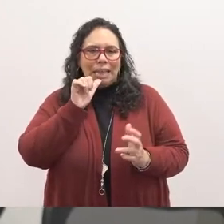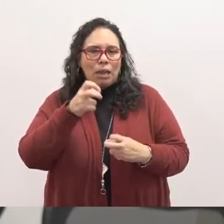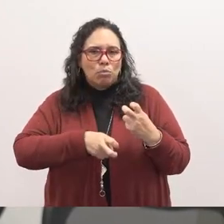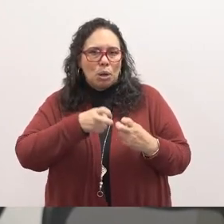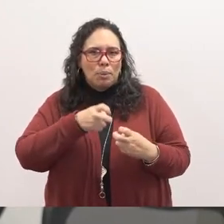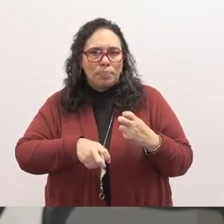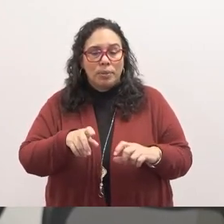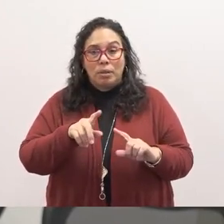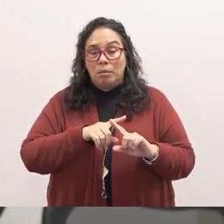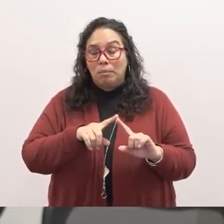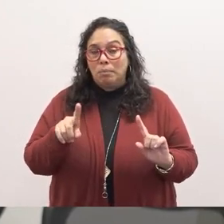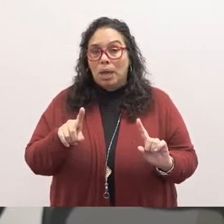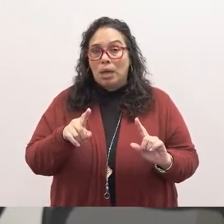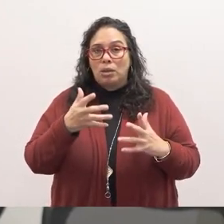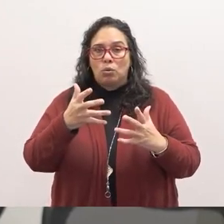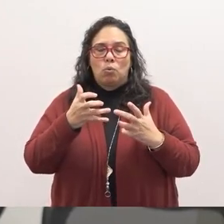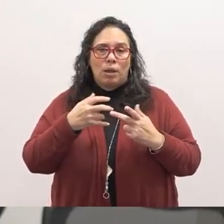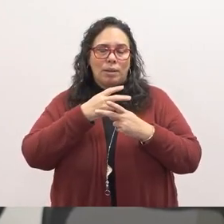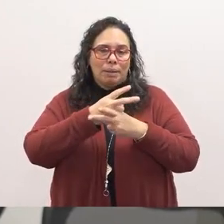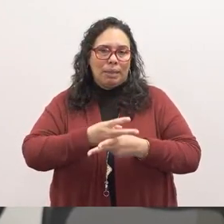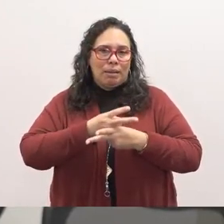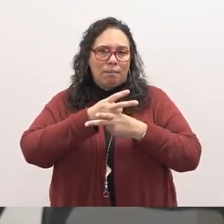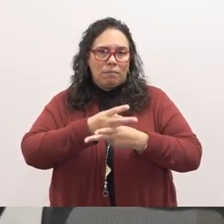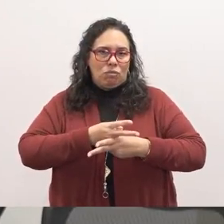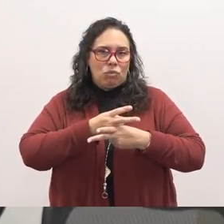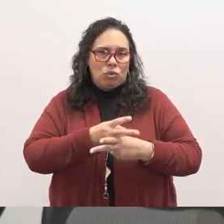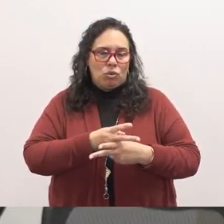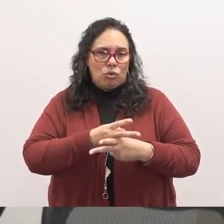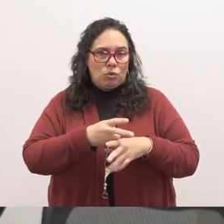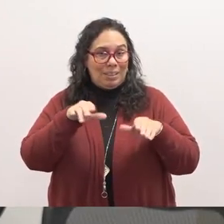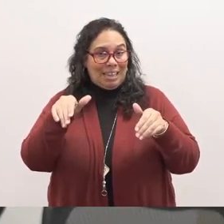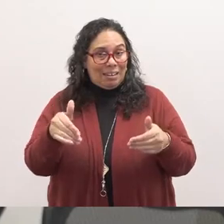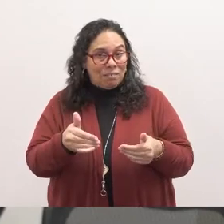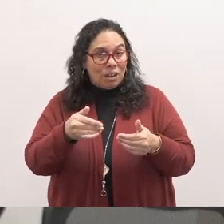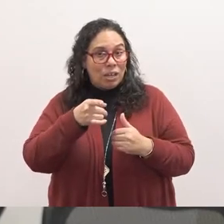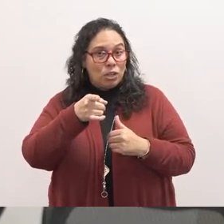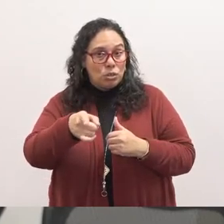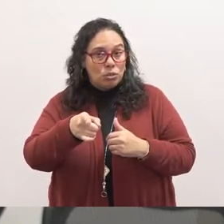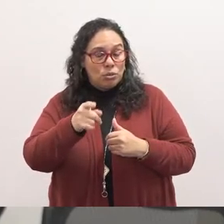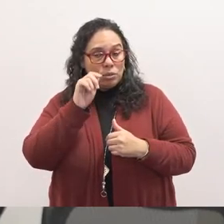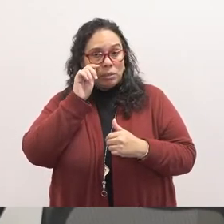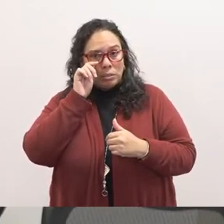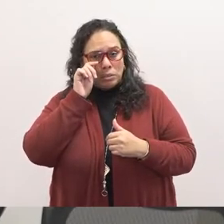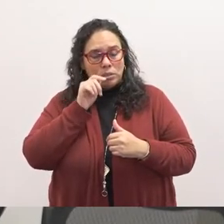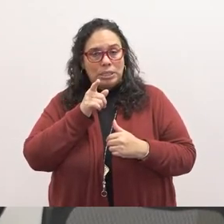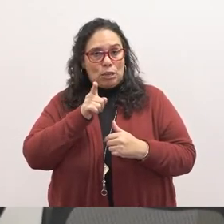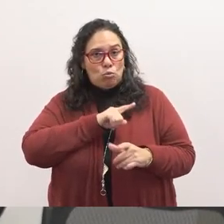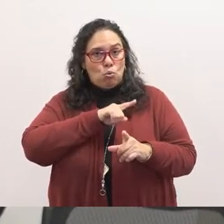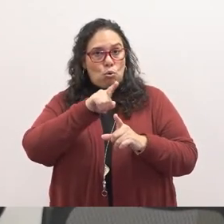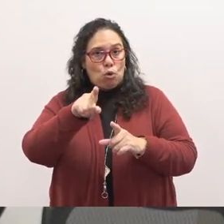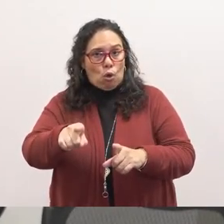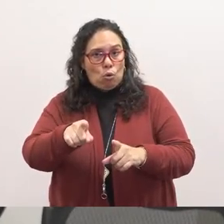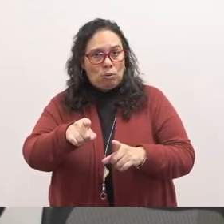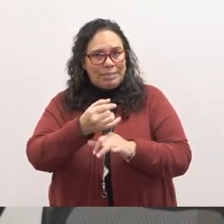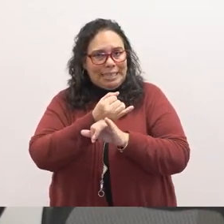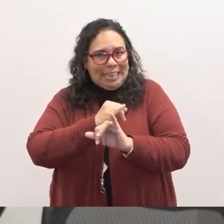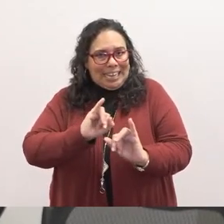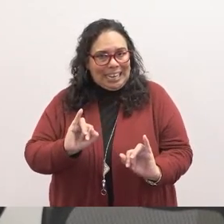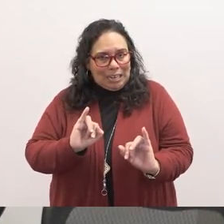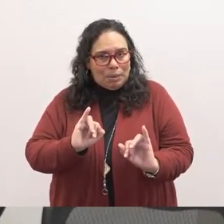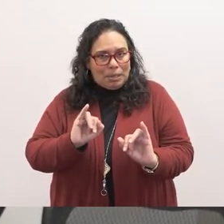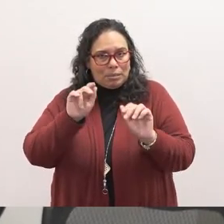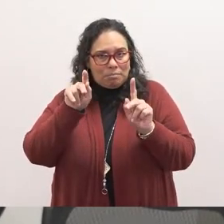necessarily. But you do want to be careful that when they invite you, that you're going to go as an independent member of the